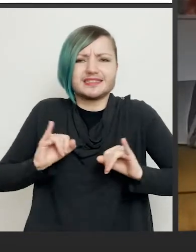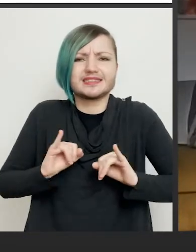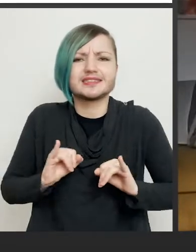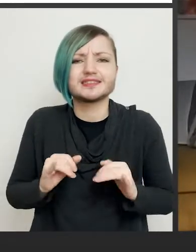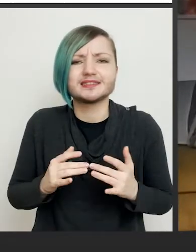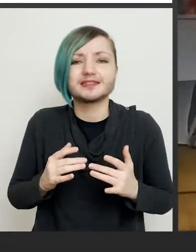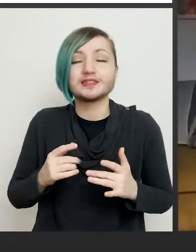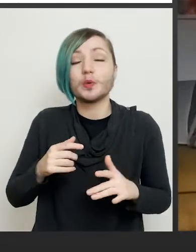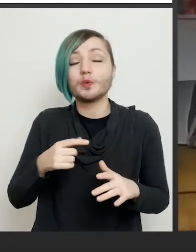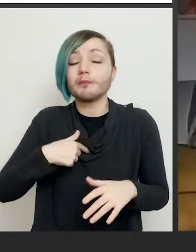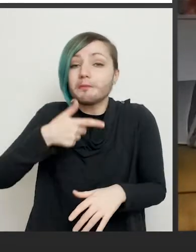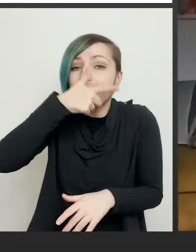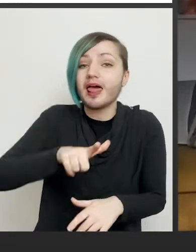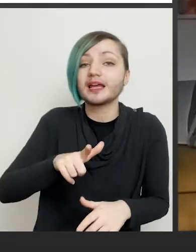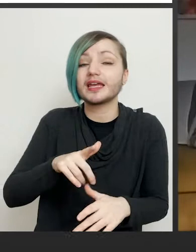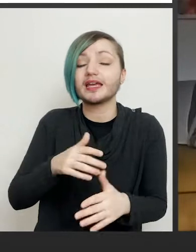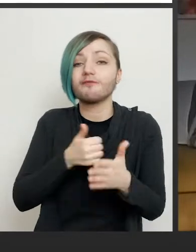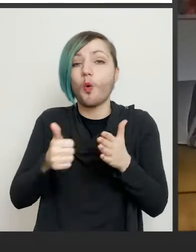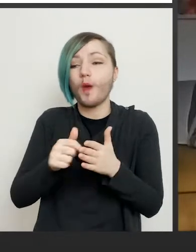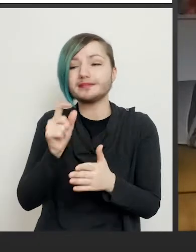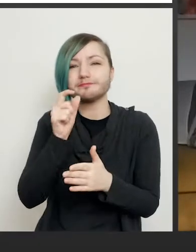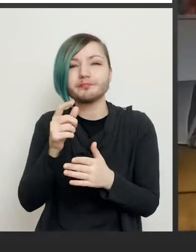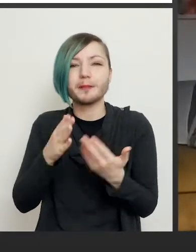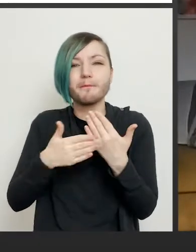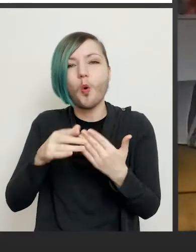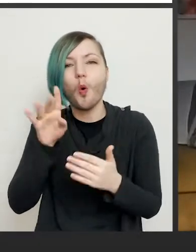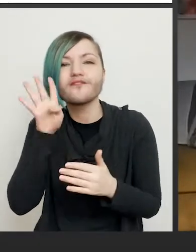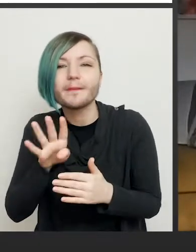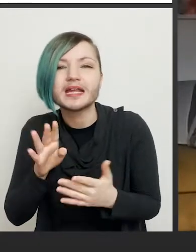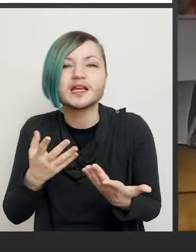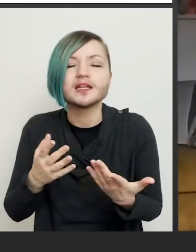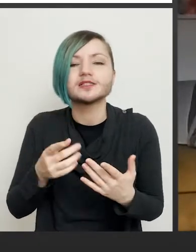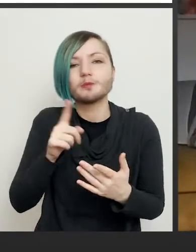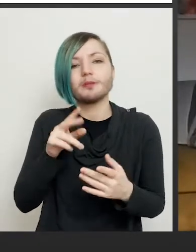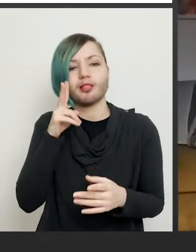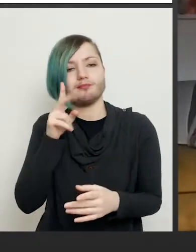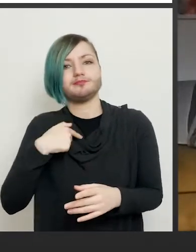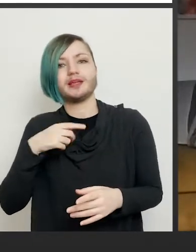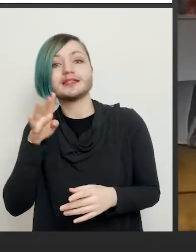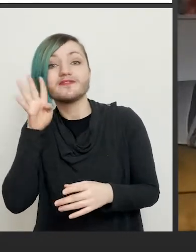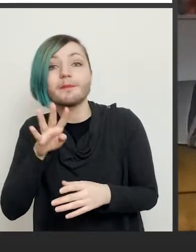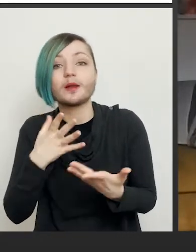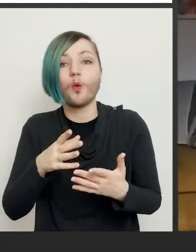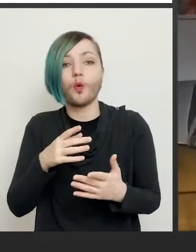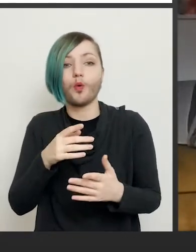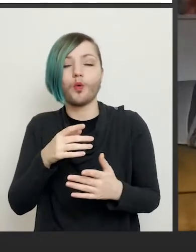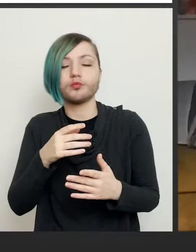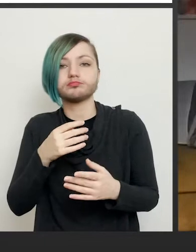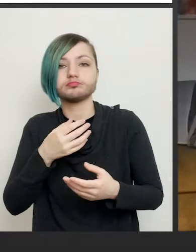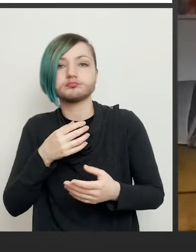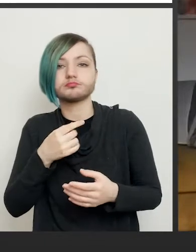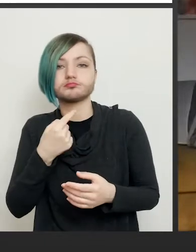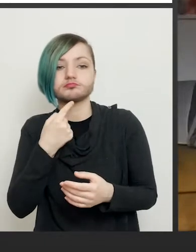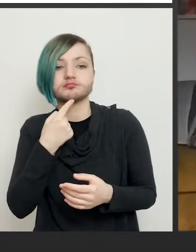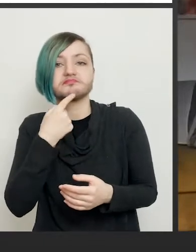of androgyny in a way. So when people saw me as feminine, or when people even dressed me as feminine before I came